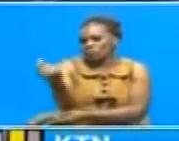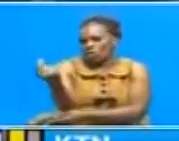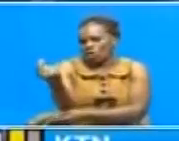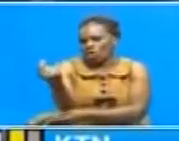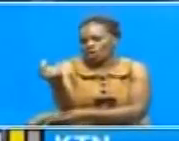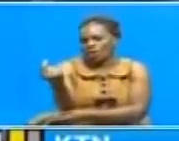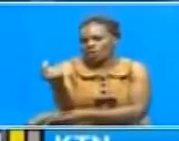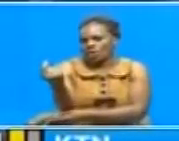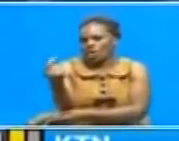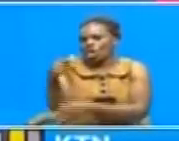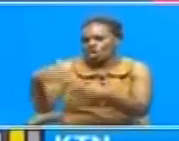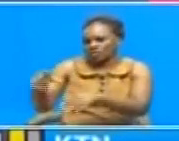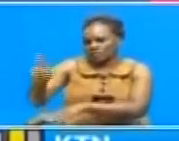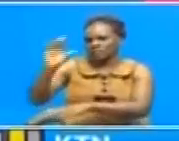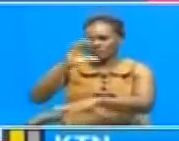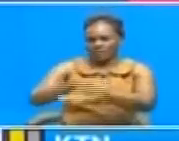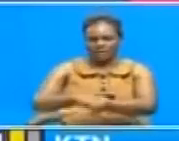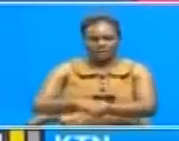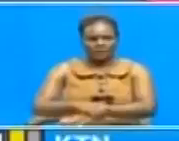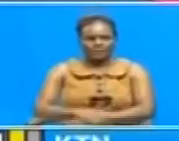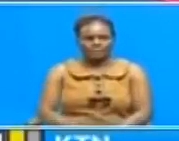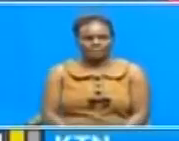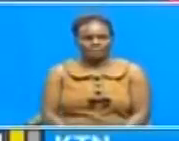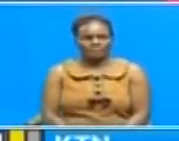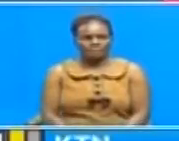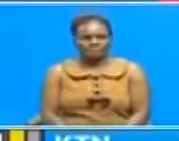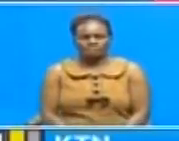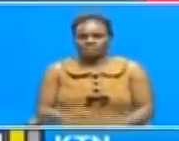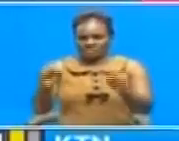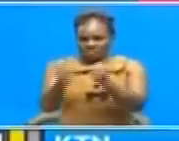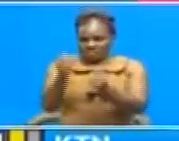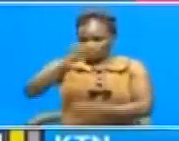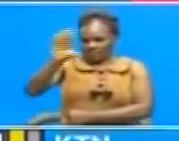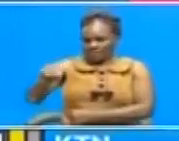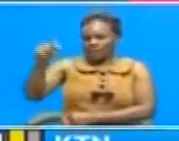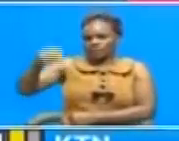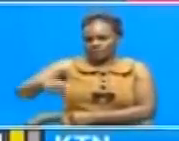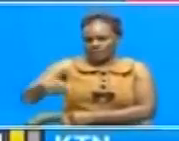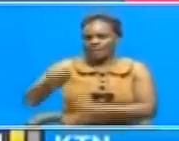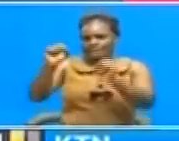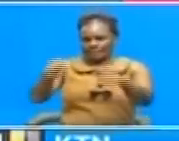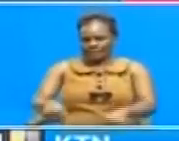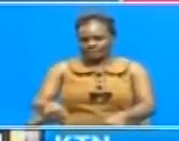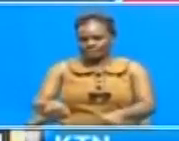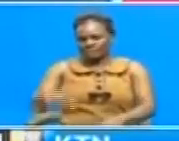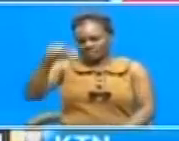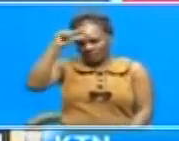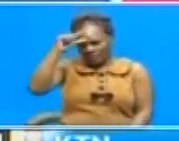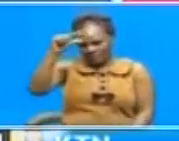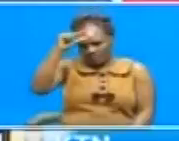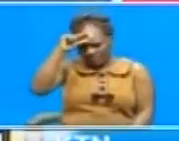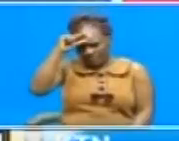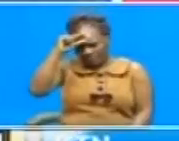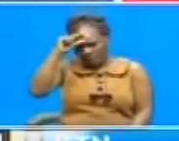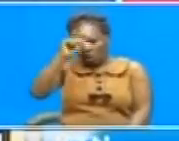to compensate for their losses. Big things which can happen in Africa today is for governments and